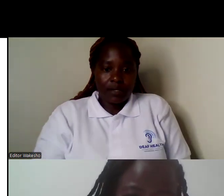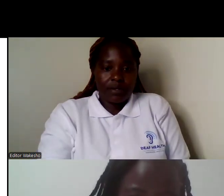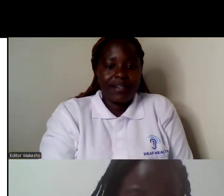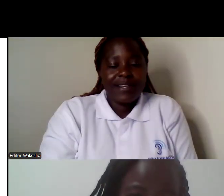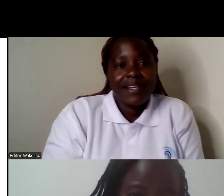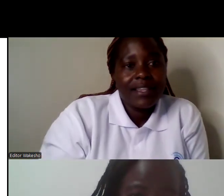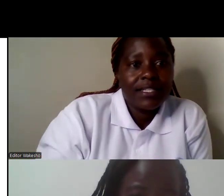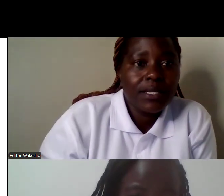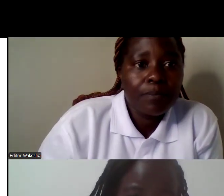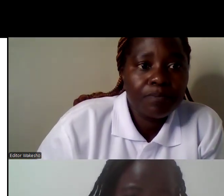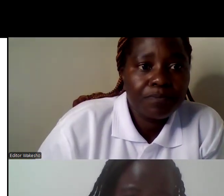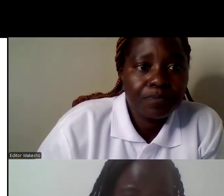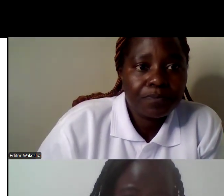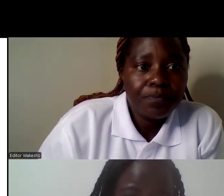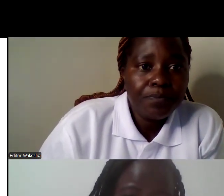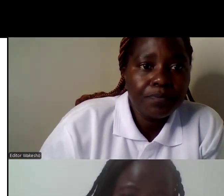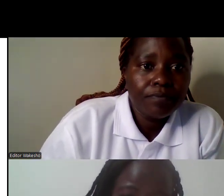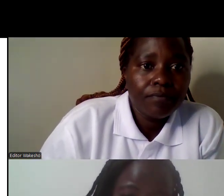and the team.